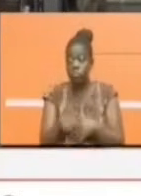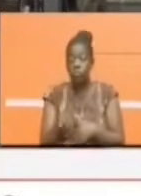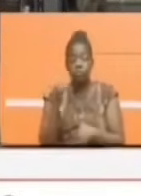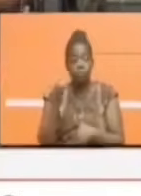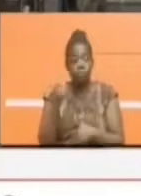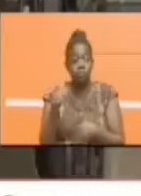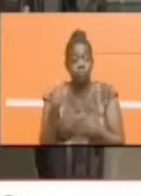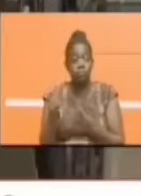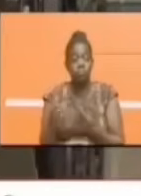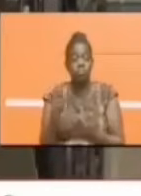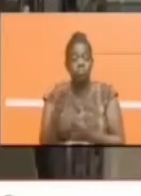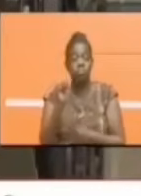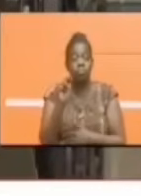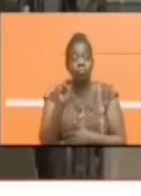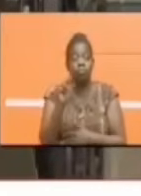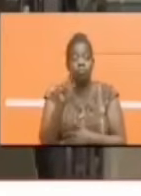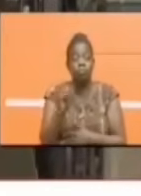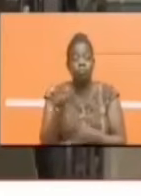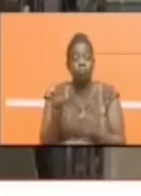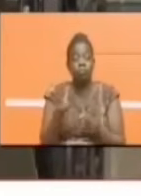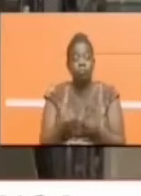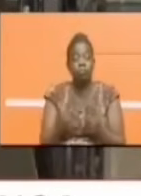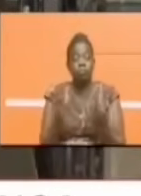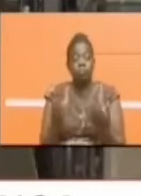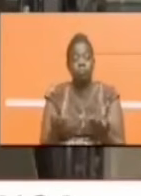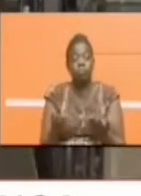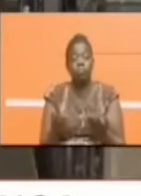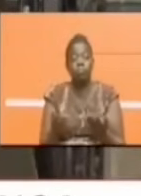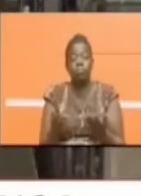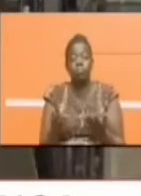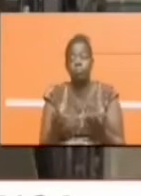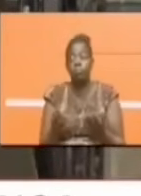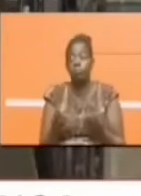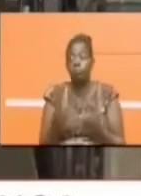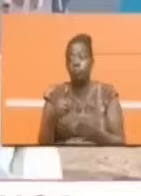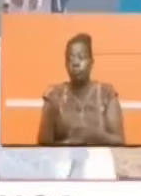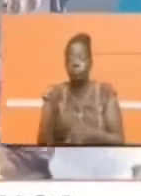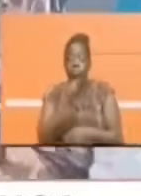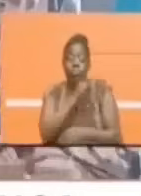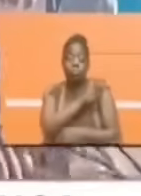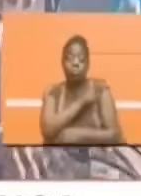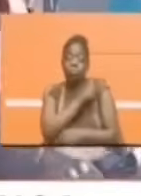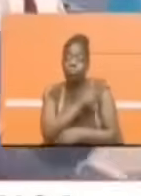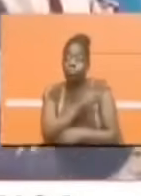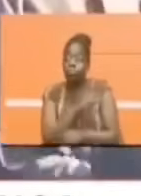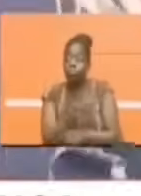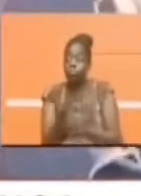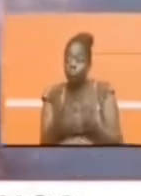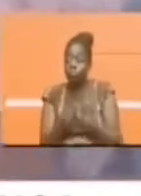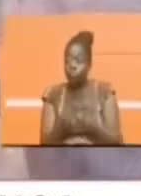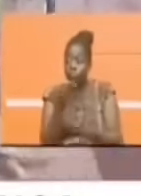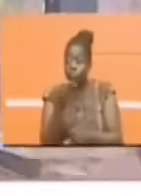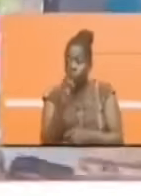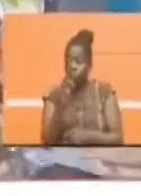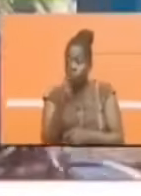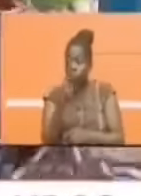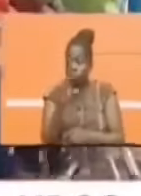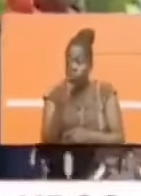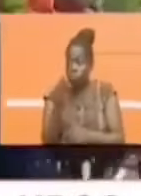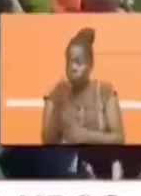the tablet and they beat him. He passed away from Black Hospital. Nisaba speech na chief this nalo